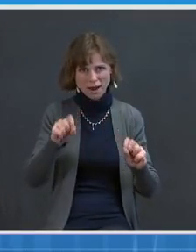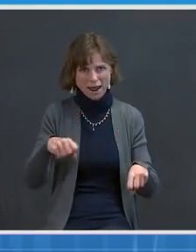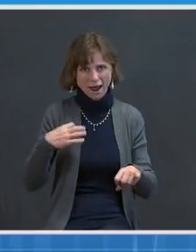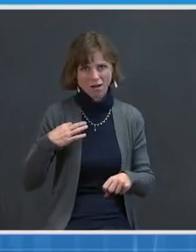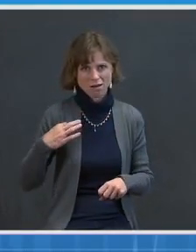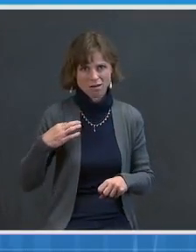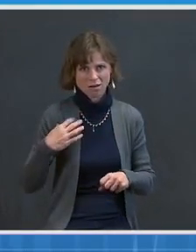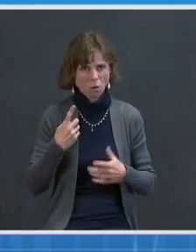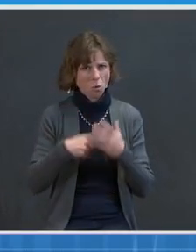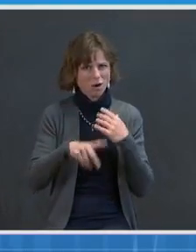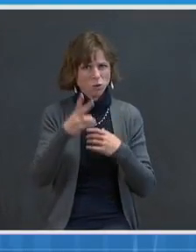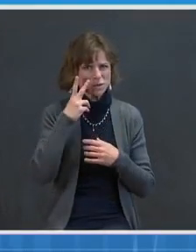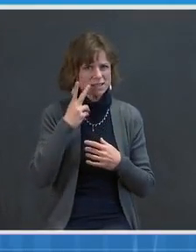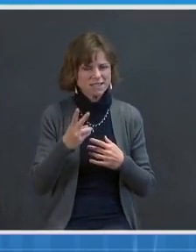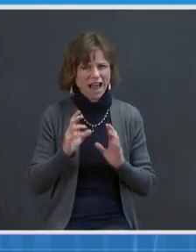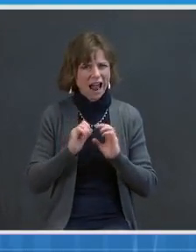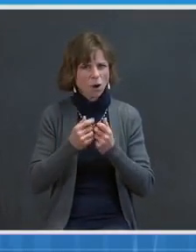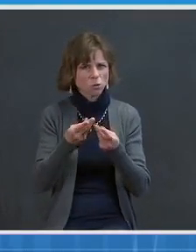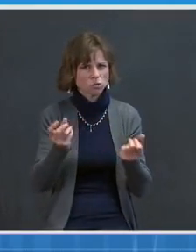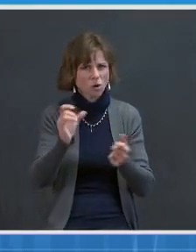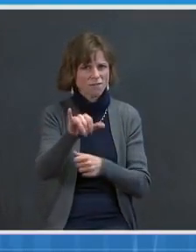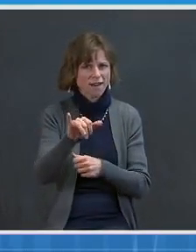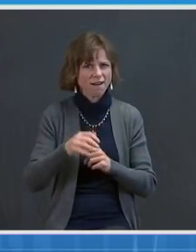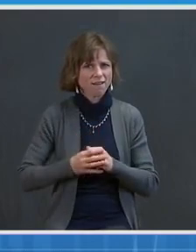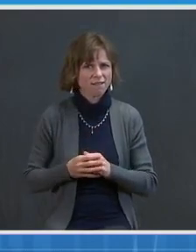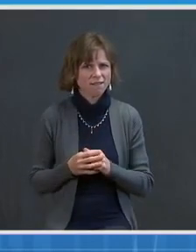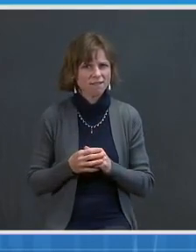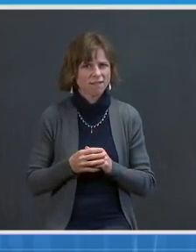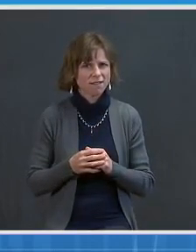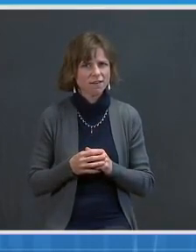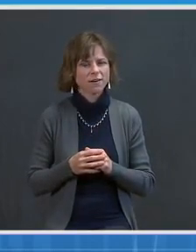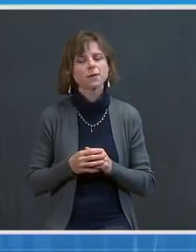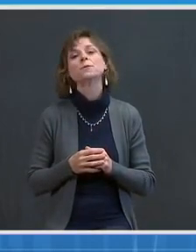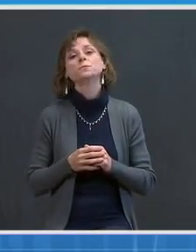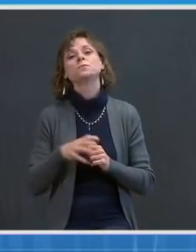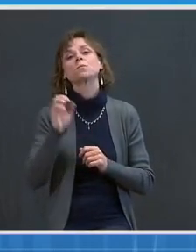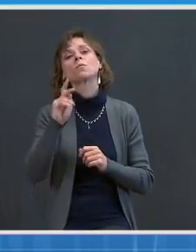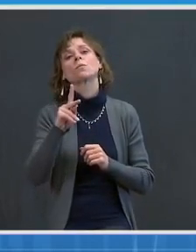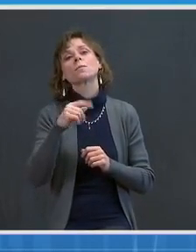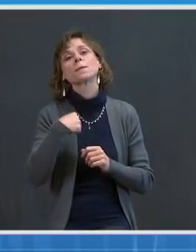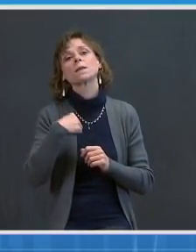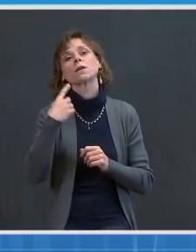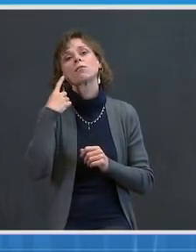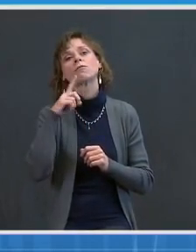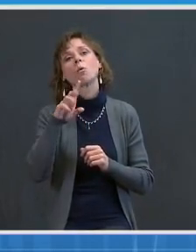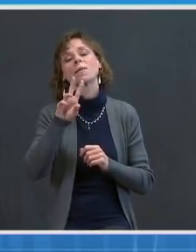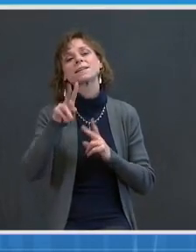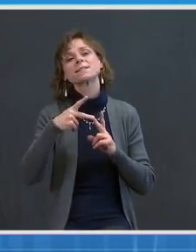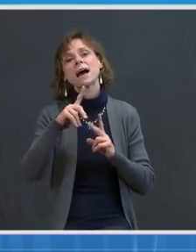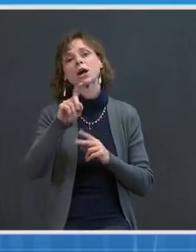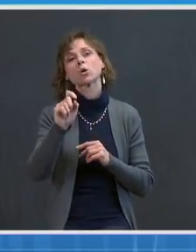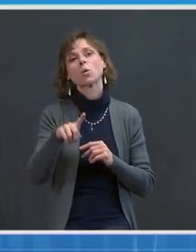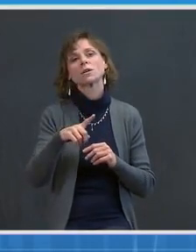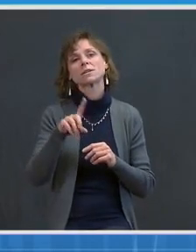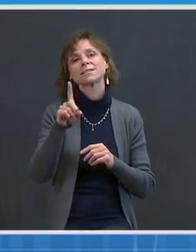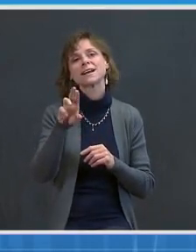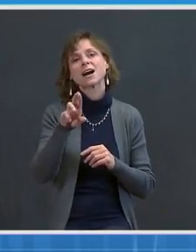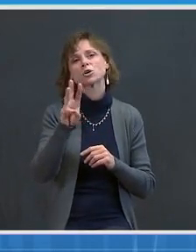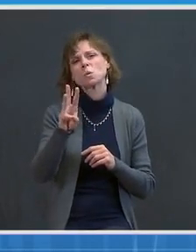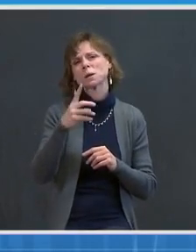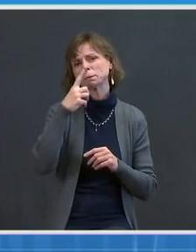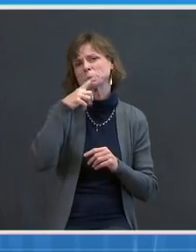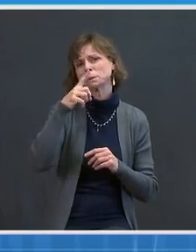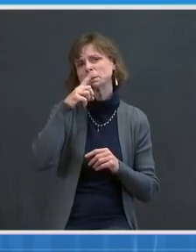course what you're doing to try to address that. Sure. And maybe for your second question, I'll also invite Dr. Walensky to add a